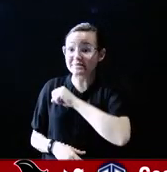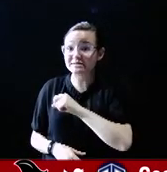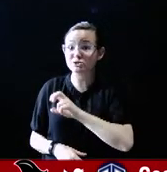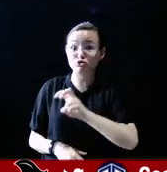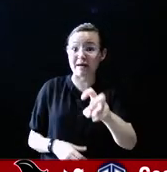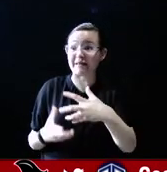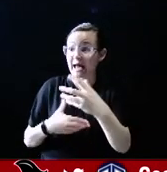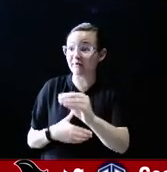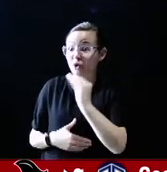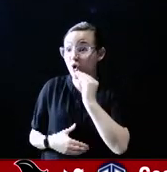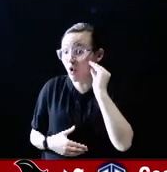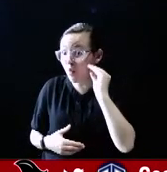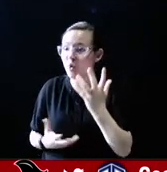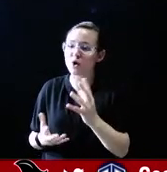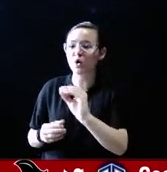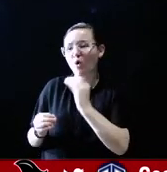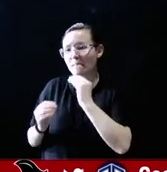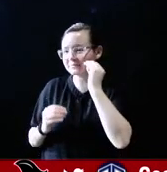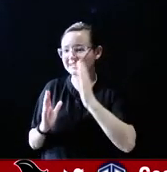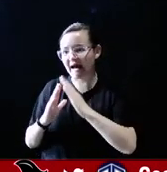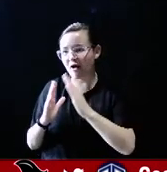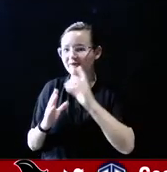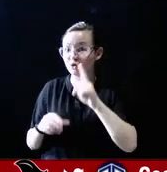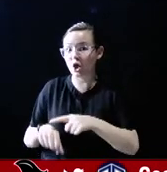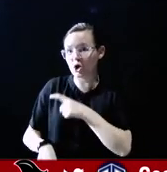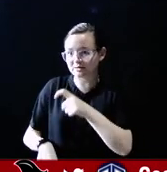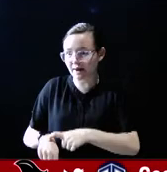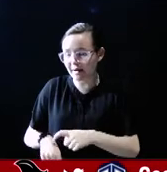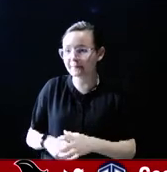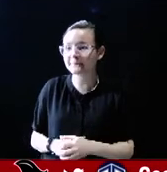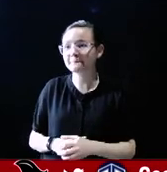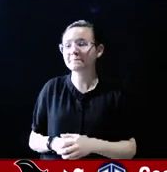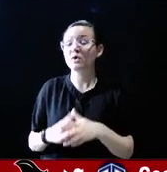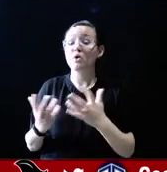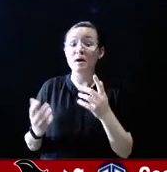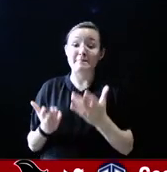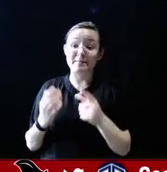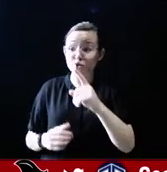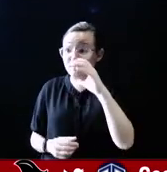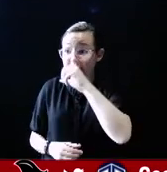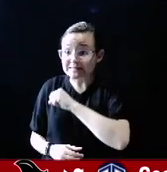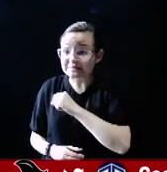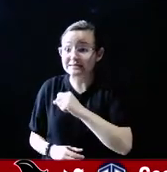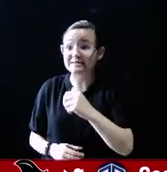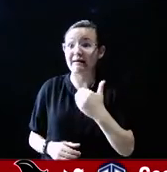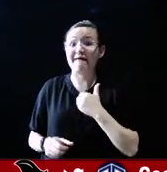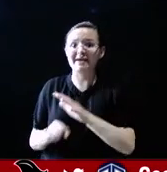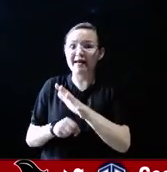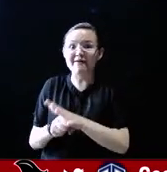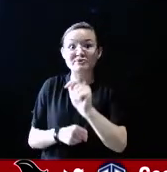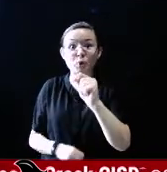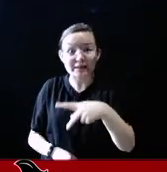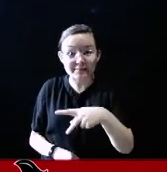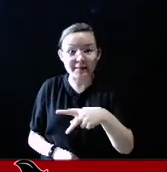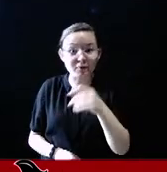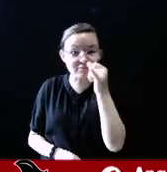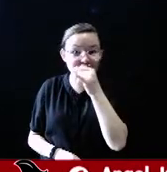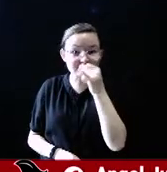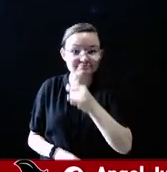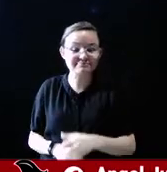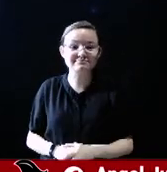outside of your home or your hometown for extended periods of time, or you've missed having ample supply of toiletries.